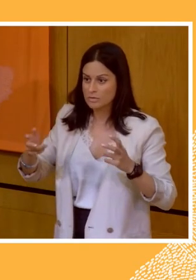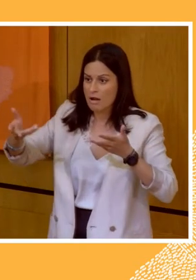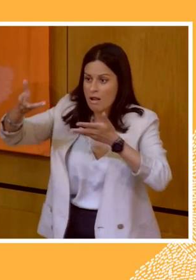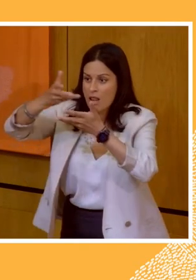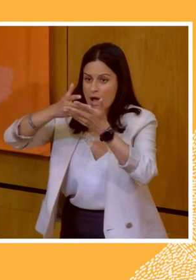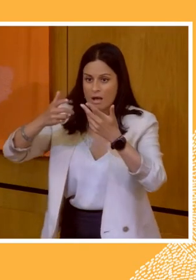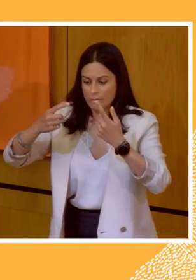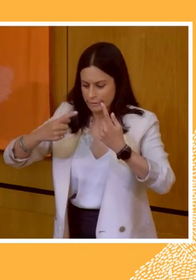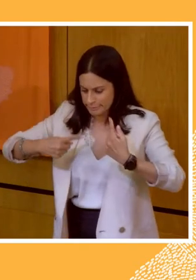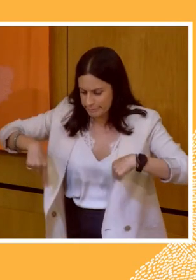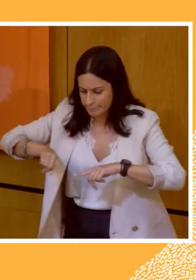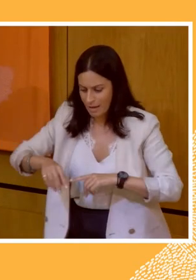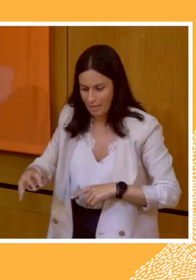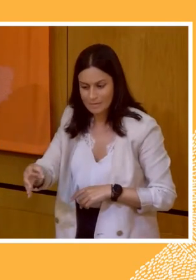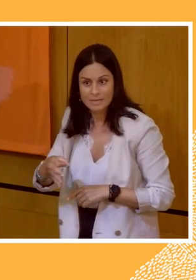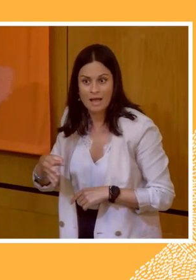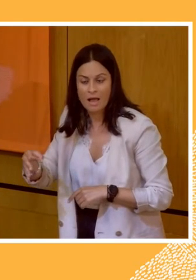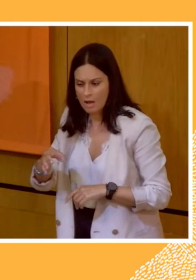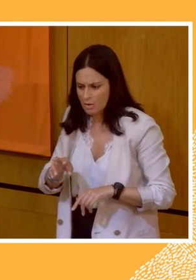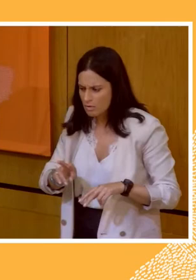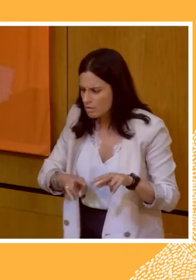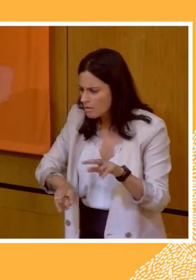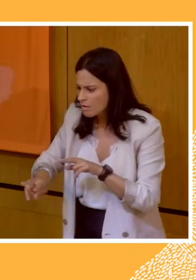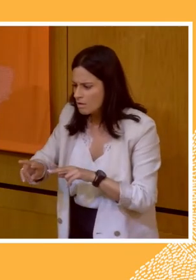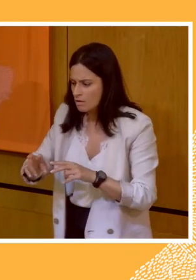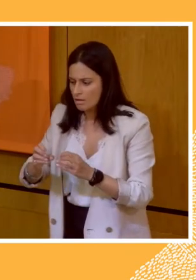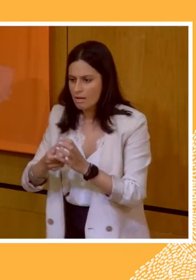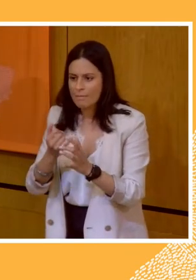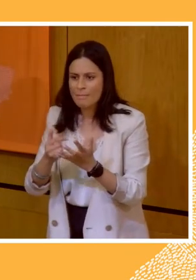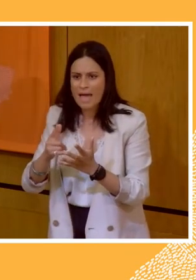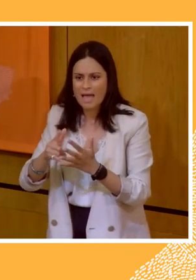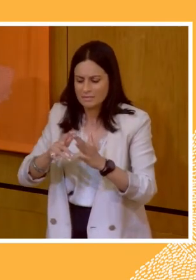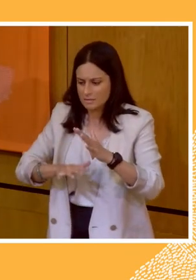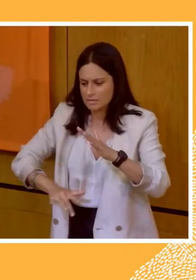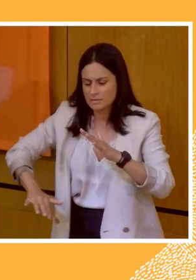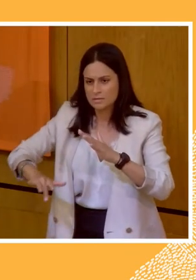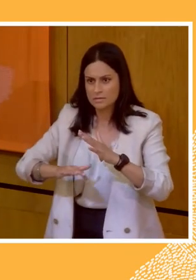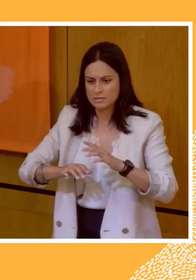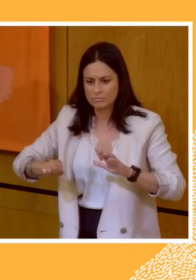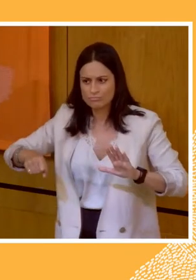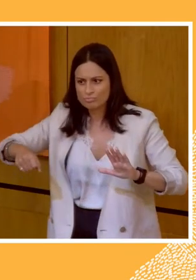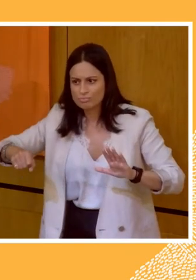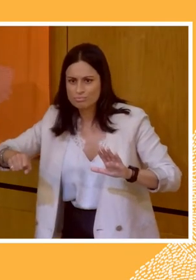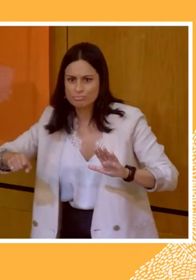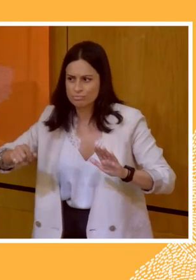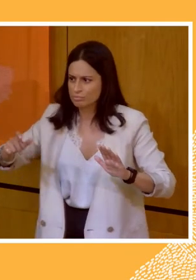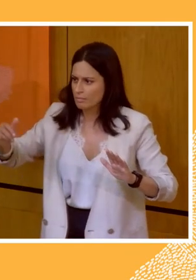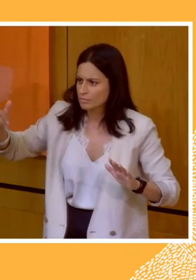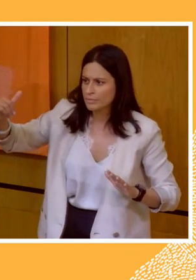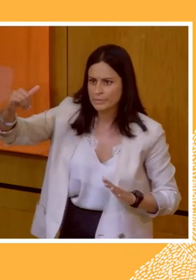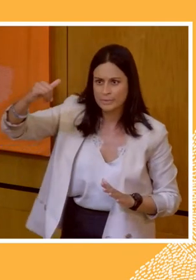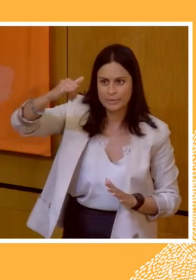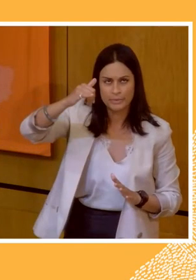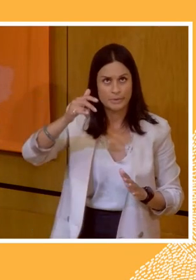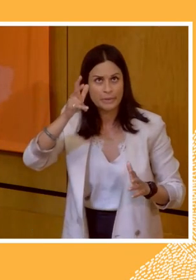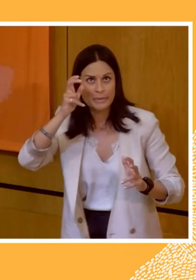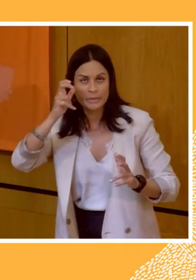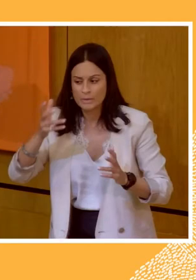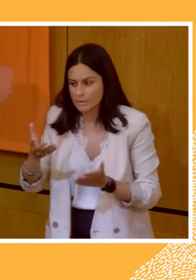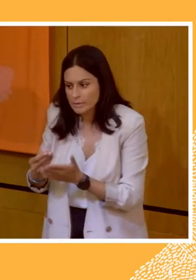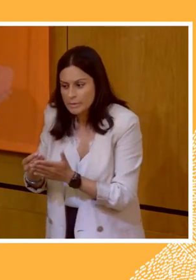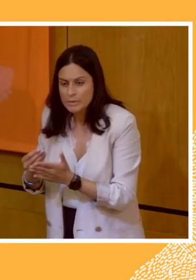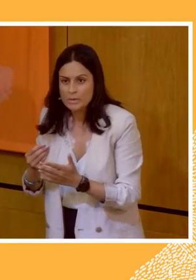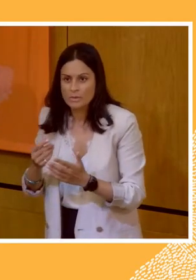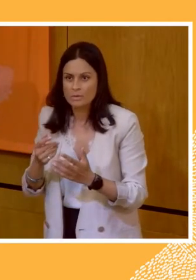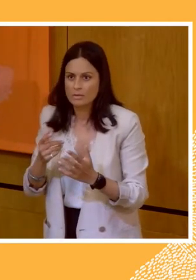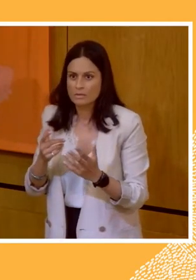and amongst the town, so like you could hear some, the deep bass notes you could hear, I think, were motorbikes, and there's, I think, a plane that goes overhead at one point as well,